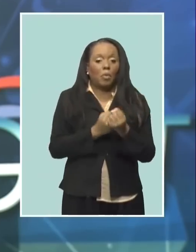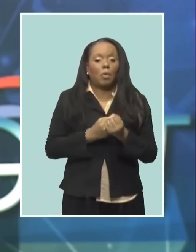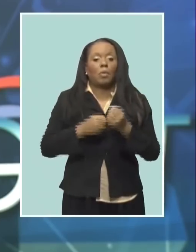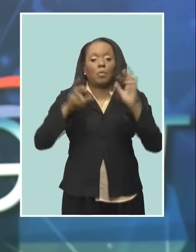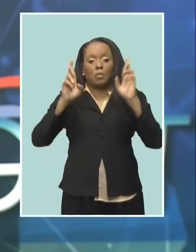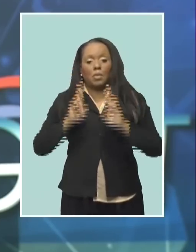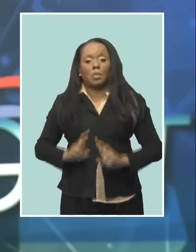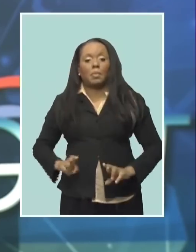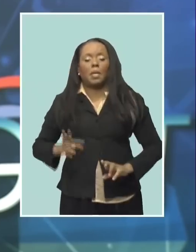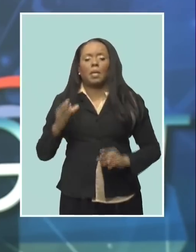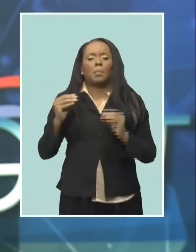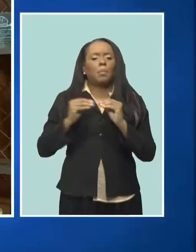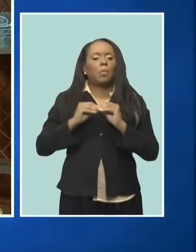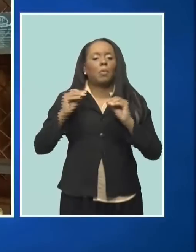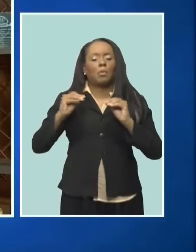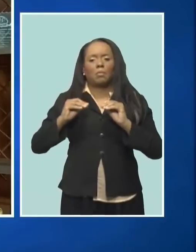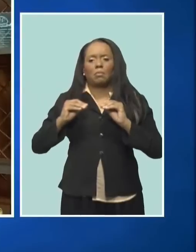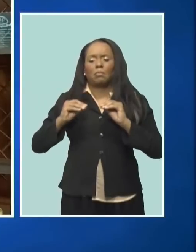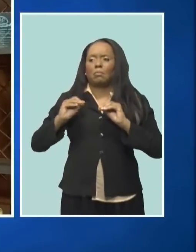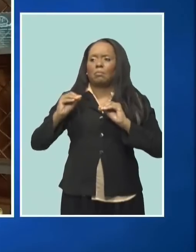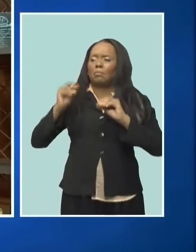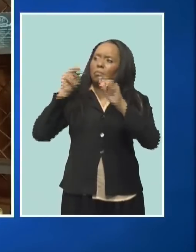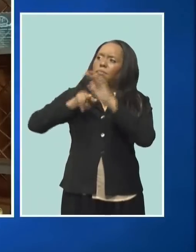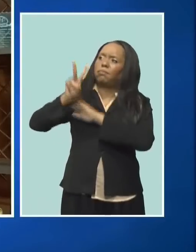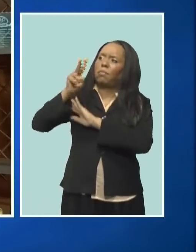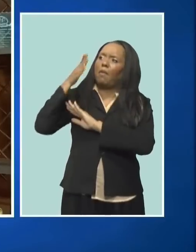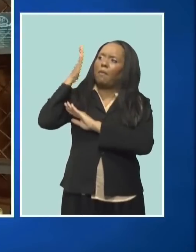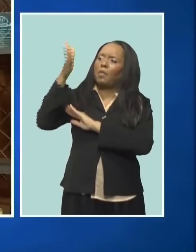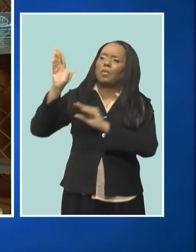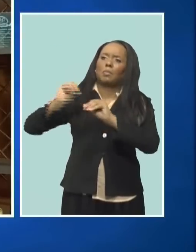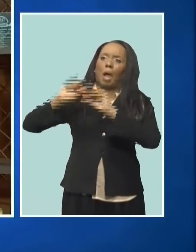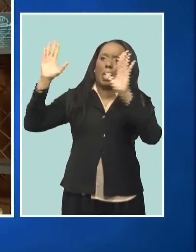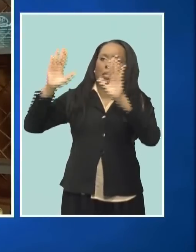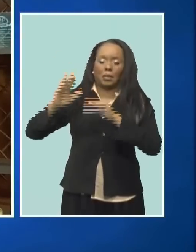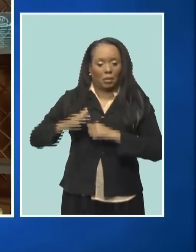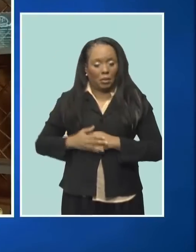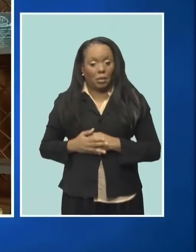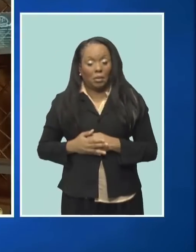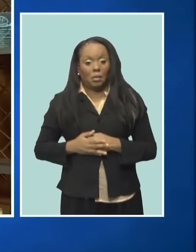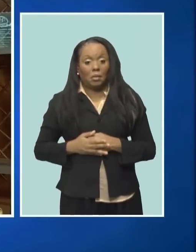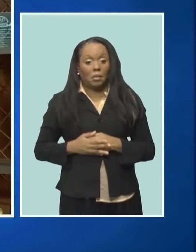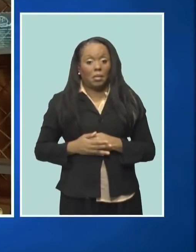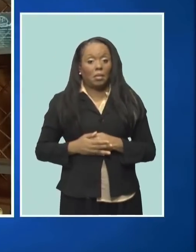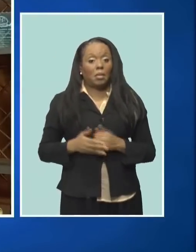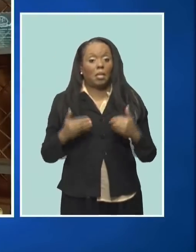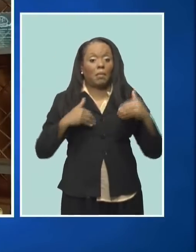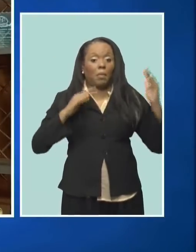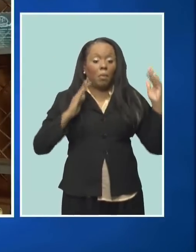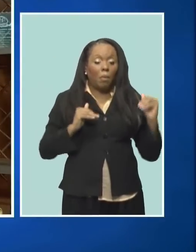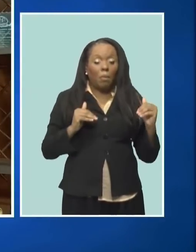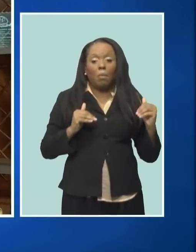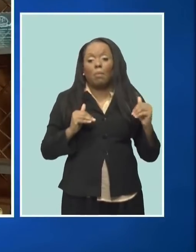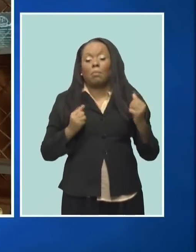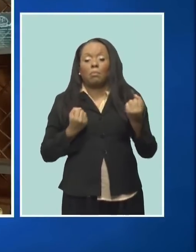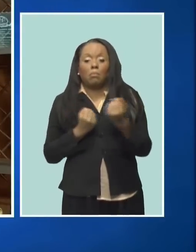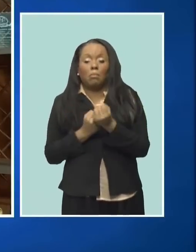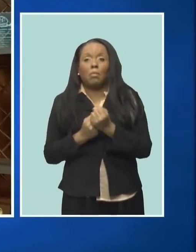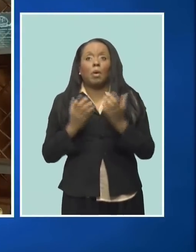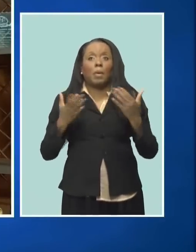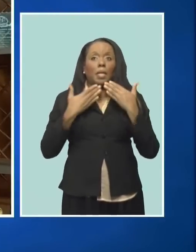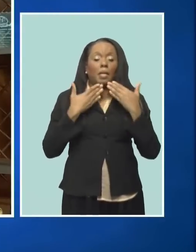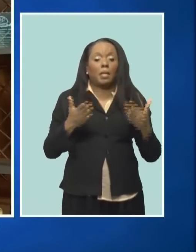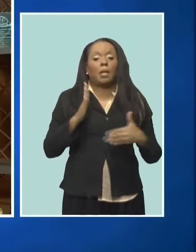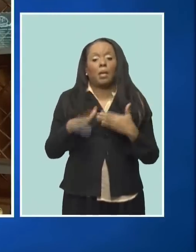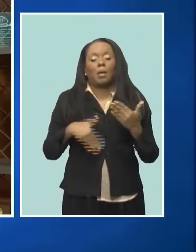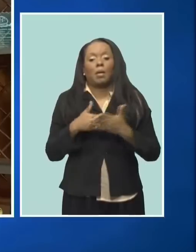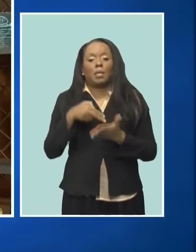for nurses. With hope, determination, and a renewed sense of purpose, BNA thanks all